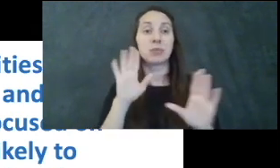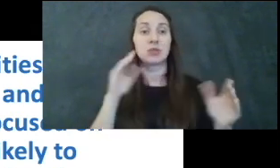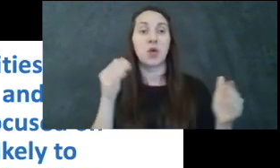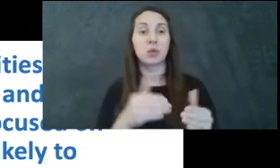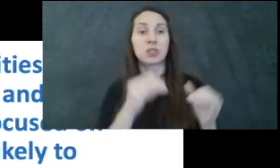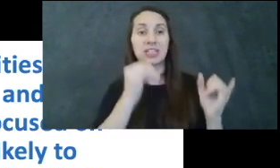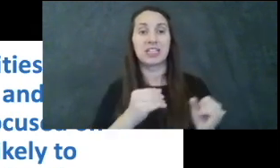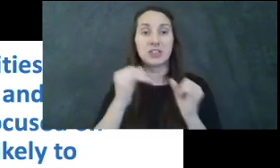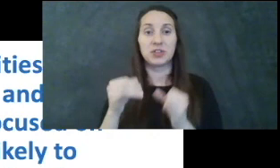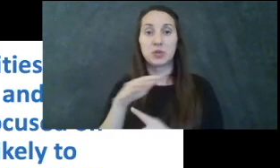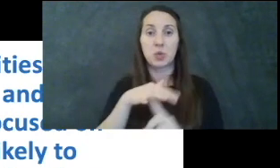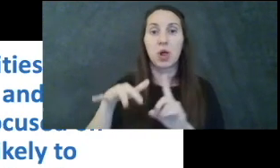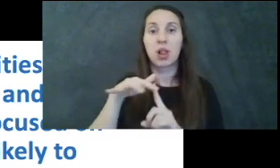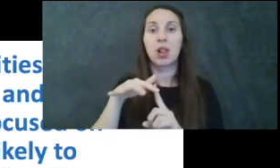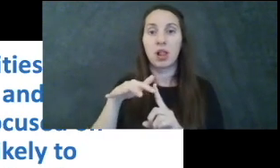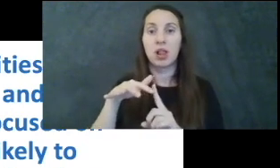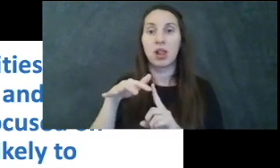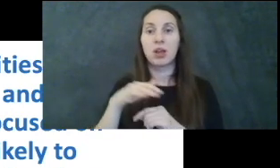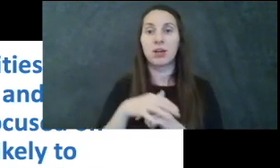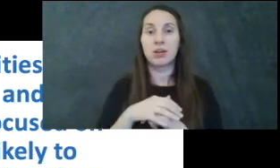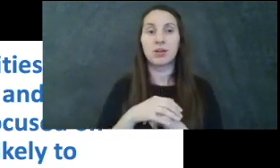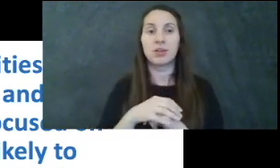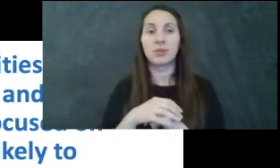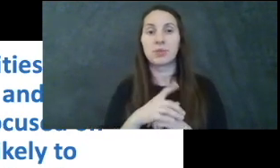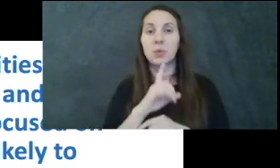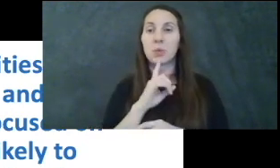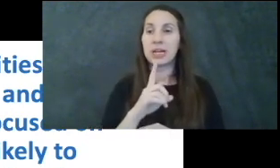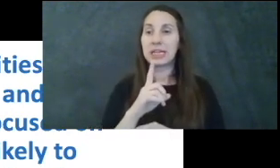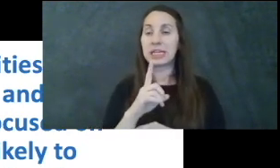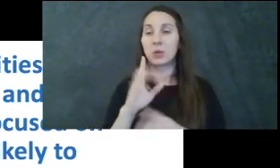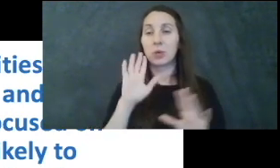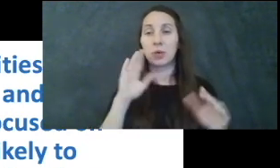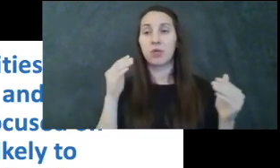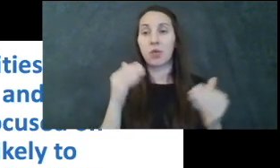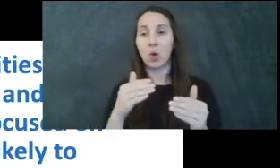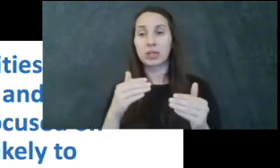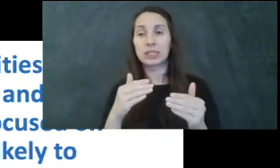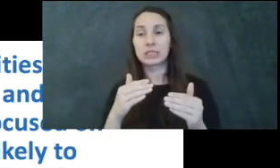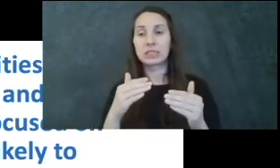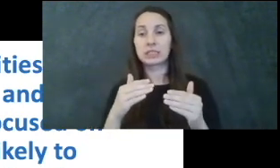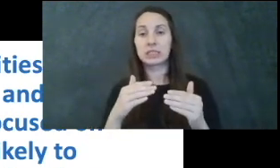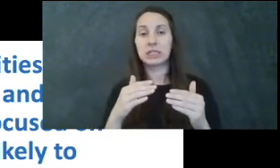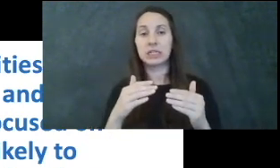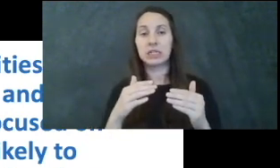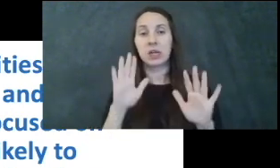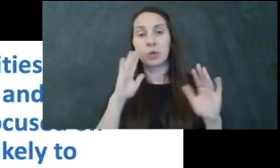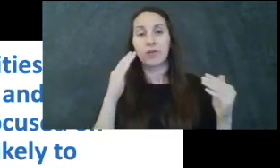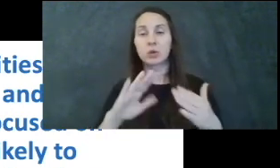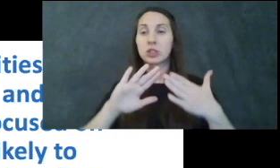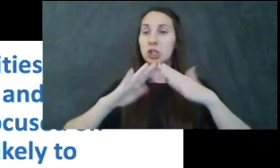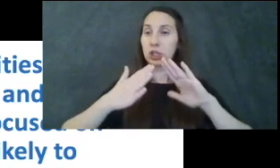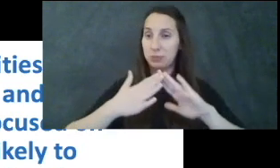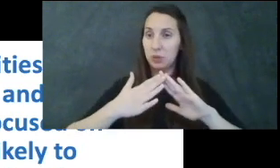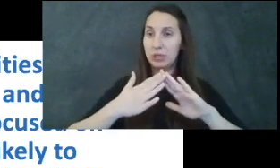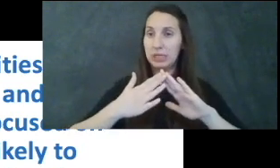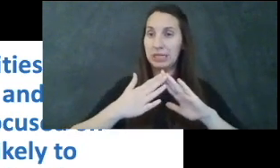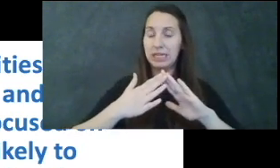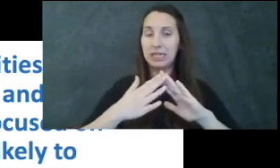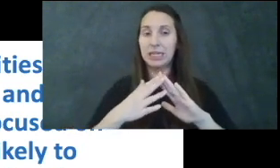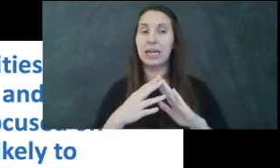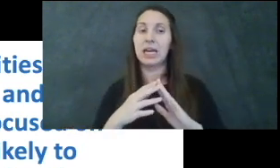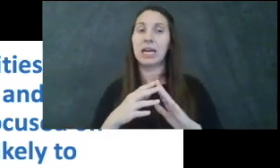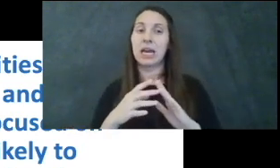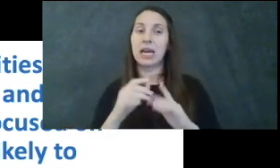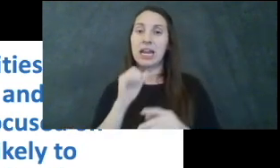about the whole community than when we talk about individuals. And interestingly, that's not always true. So that's a